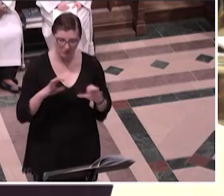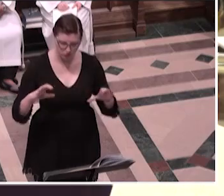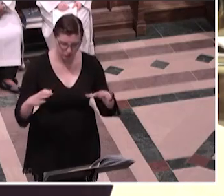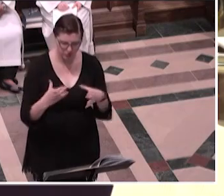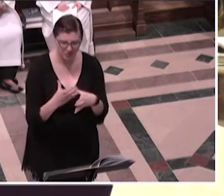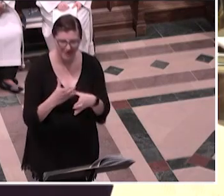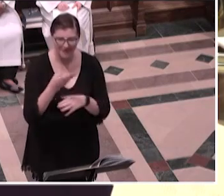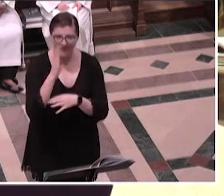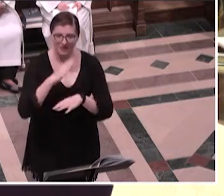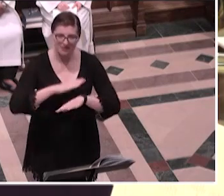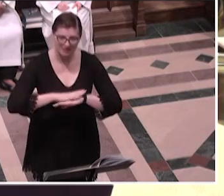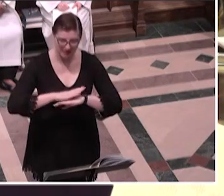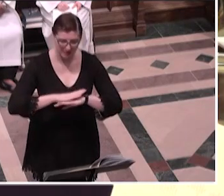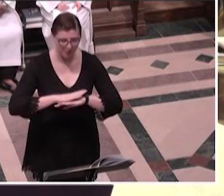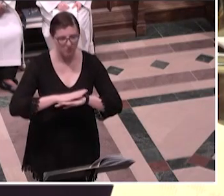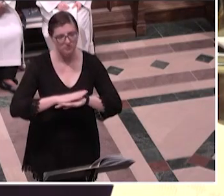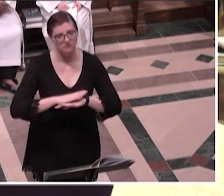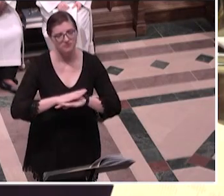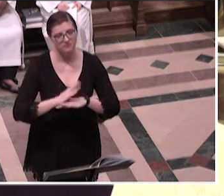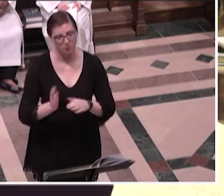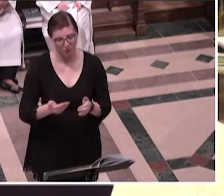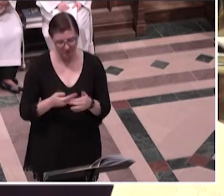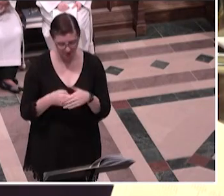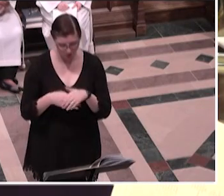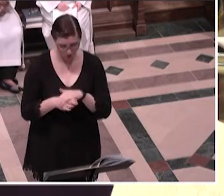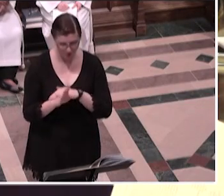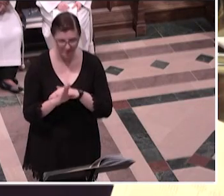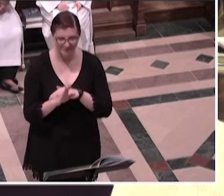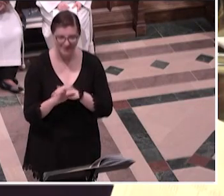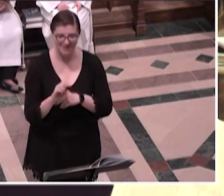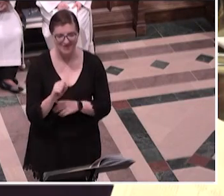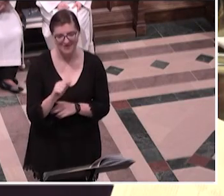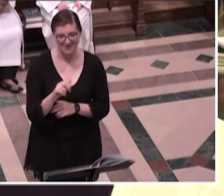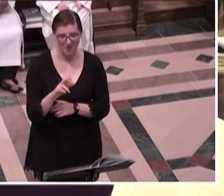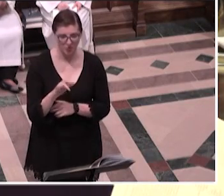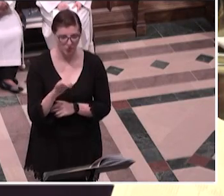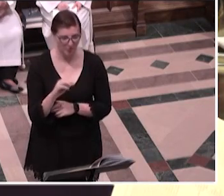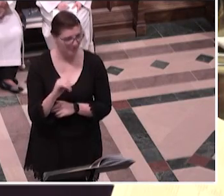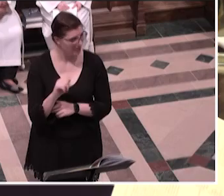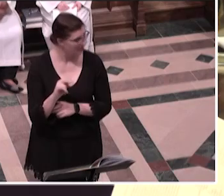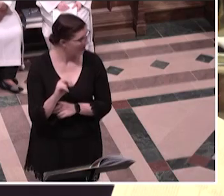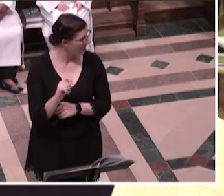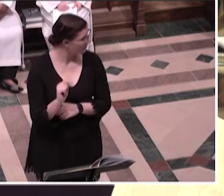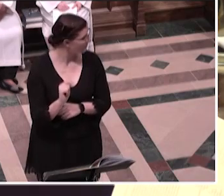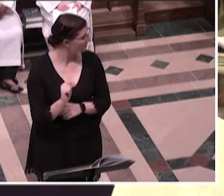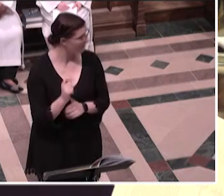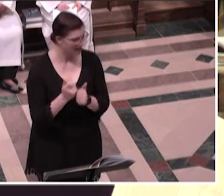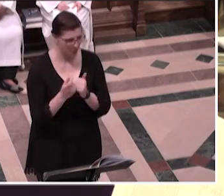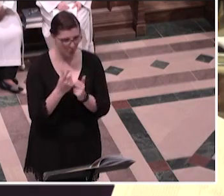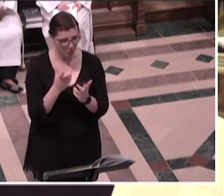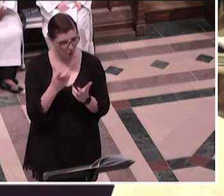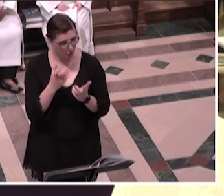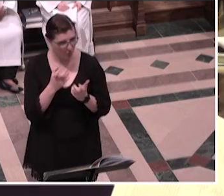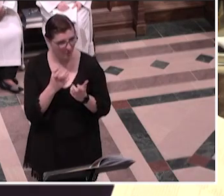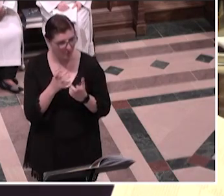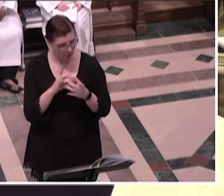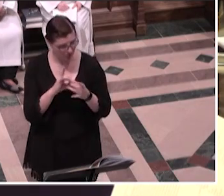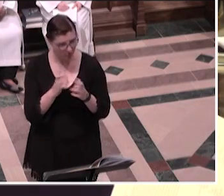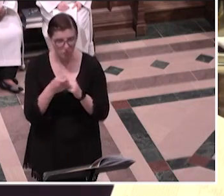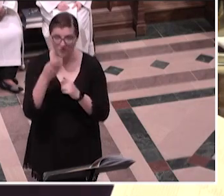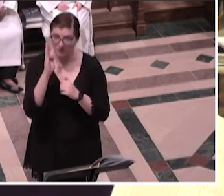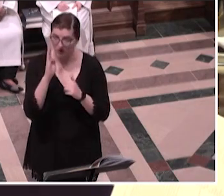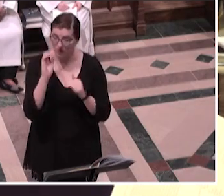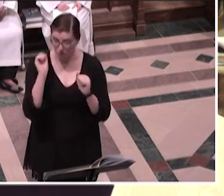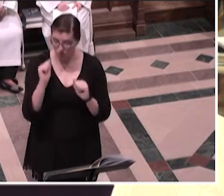table as we enter the sacrament. All who seek a deeper relationship with God and Christ are welcome to receive communion